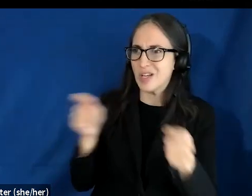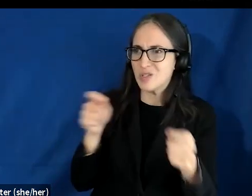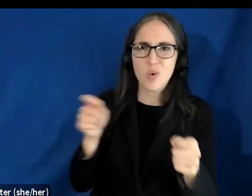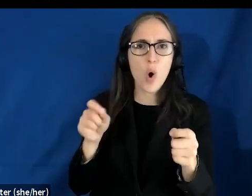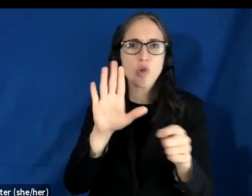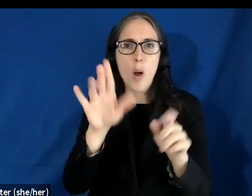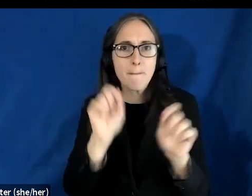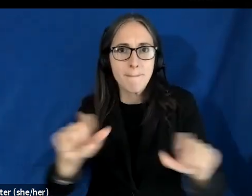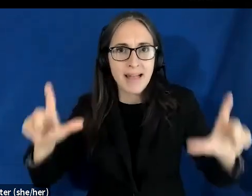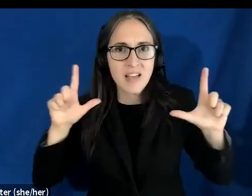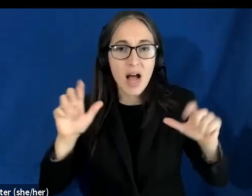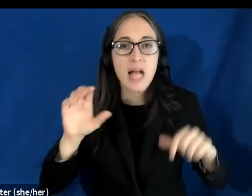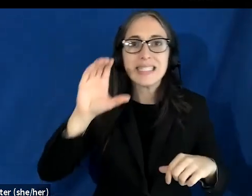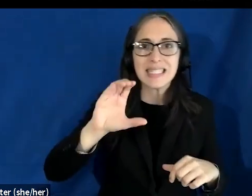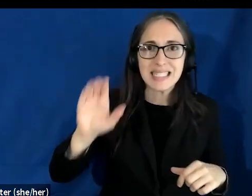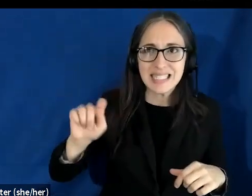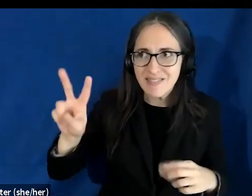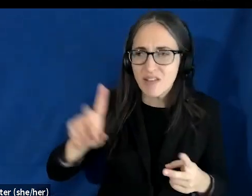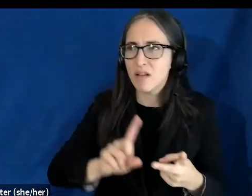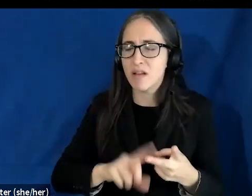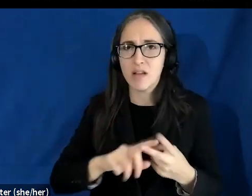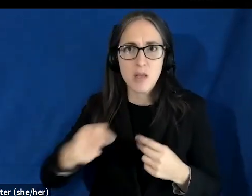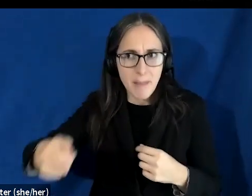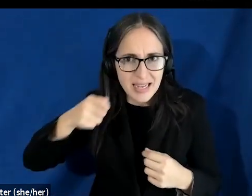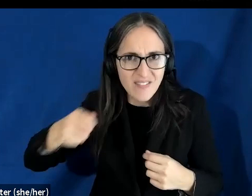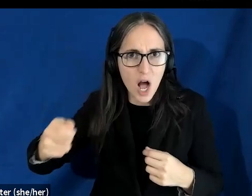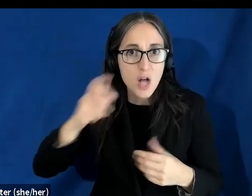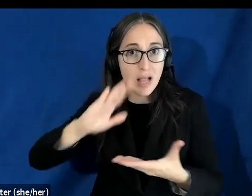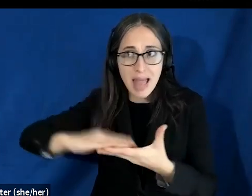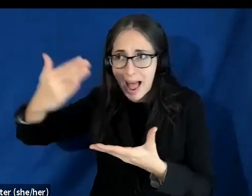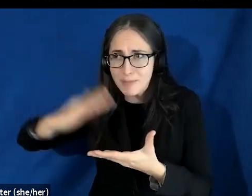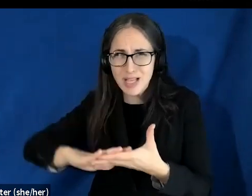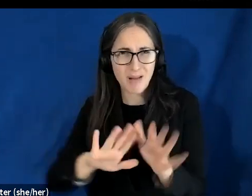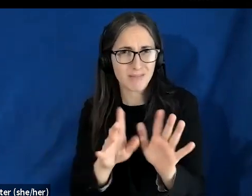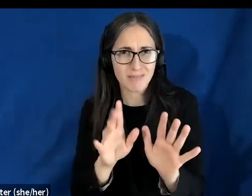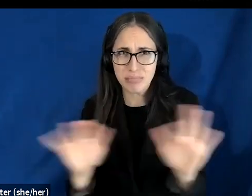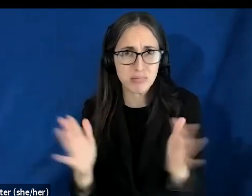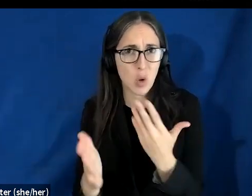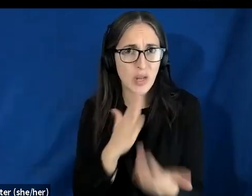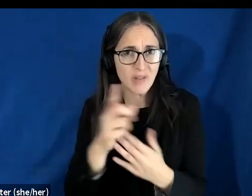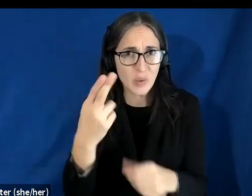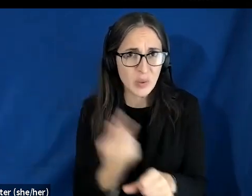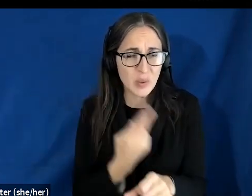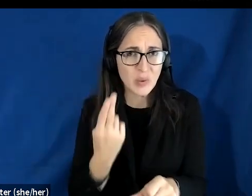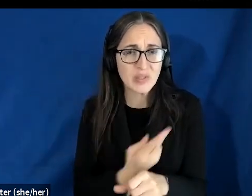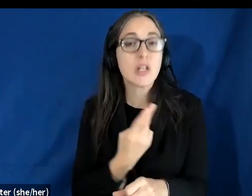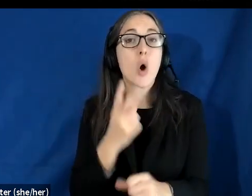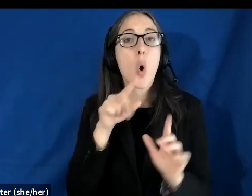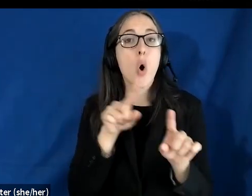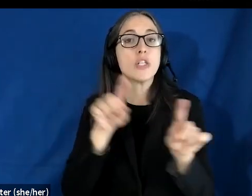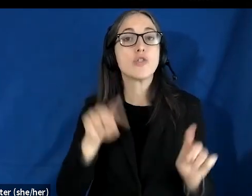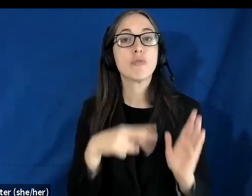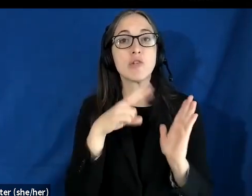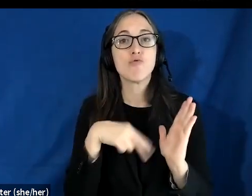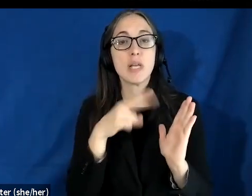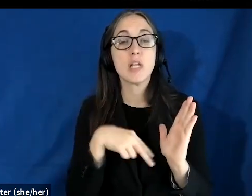your laptop, your hand, whatever your magnifier is, or your screen reader. Think of move to next paragraph and your screen reader